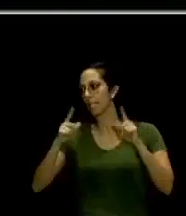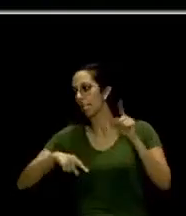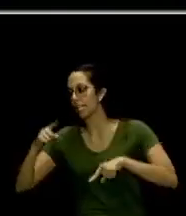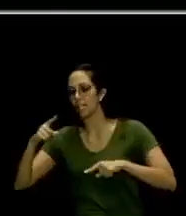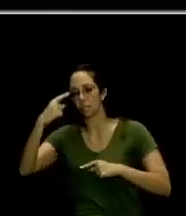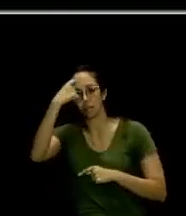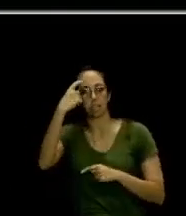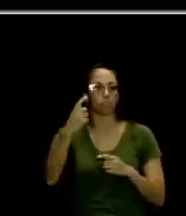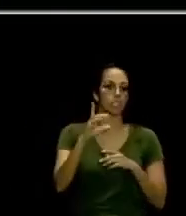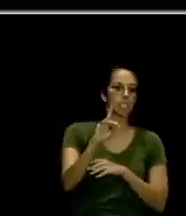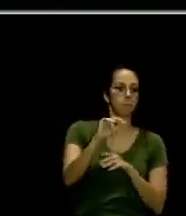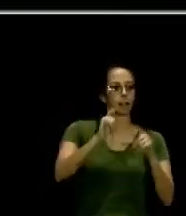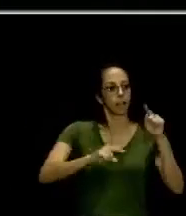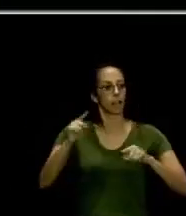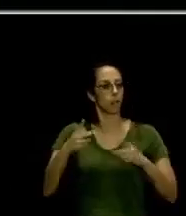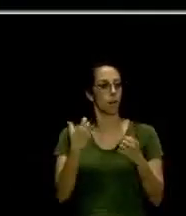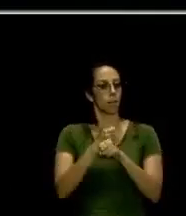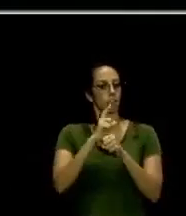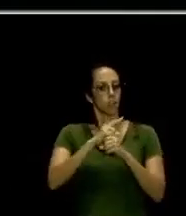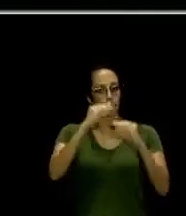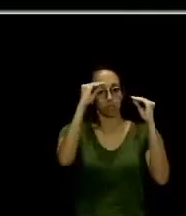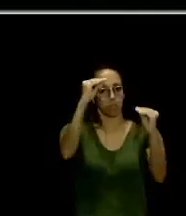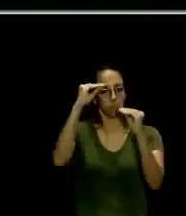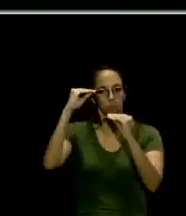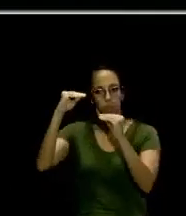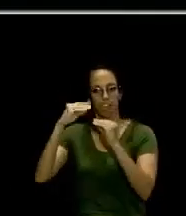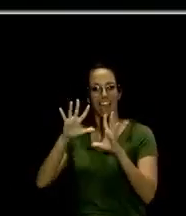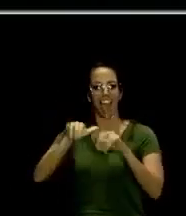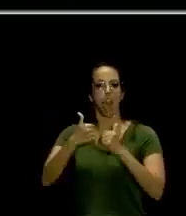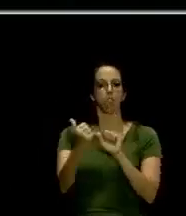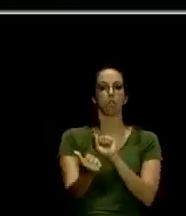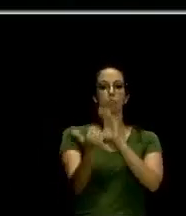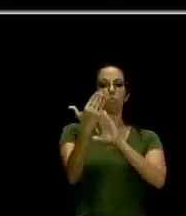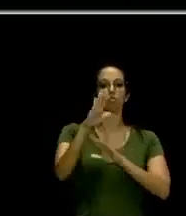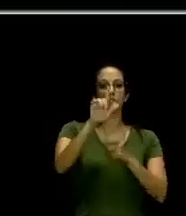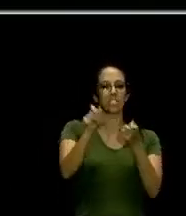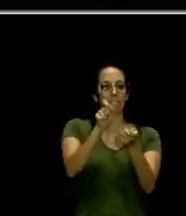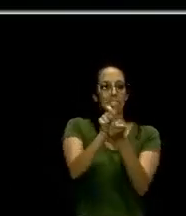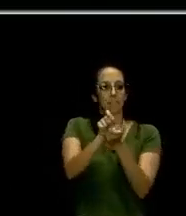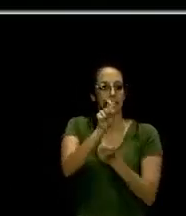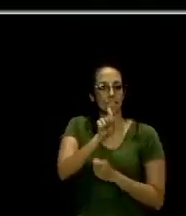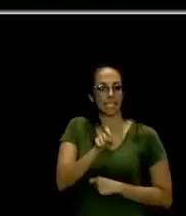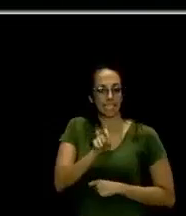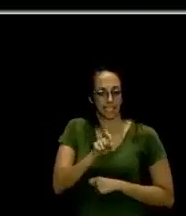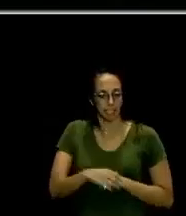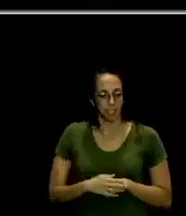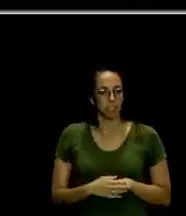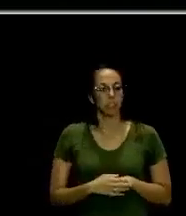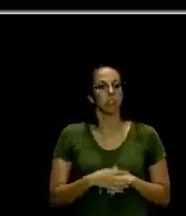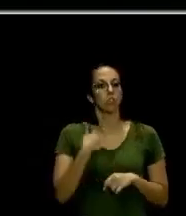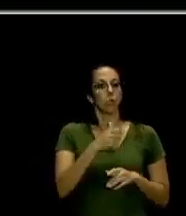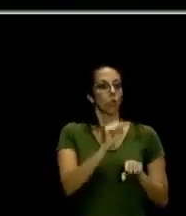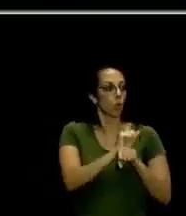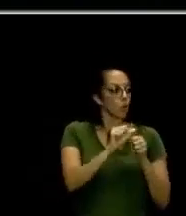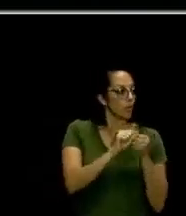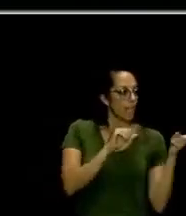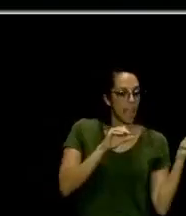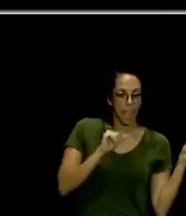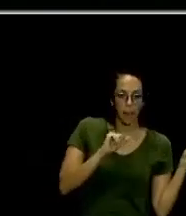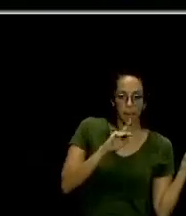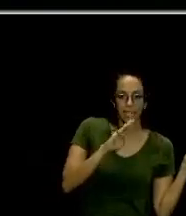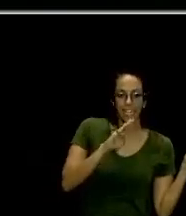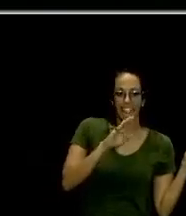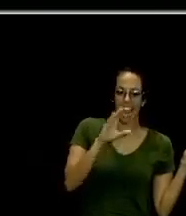know how to address your particular needs. So that's another area that we've been working with APD on from a